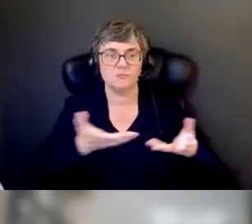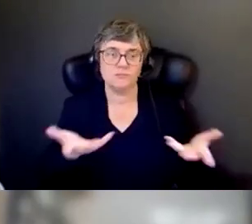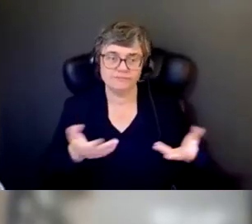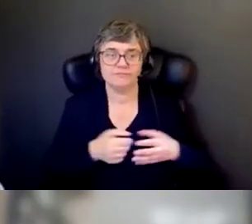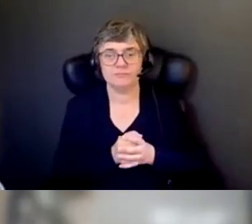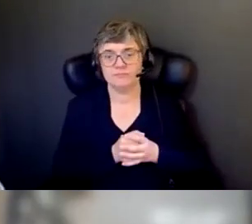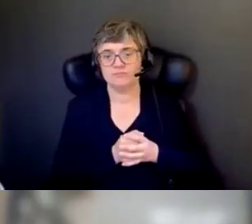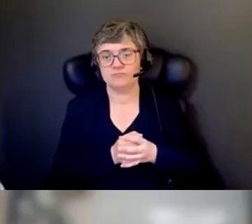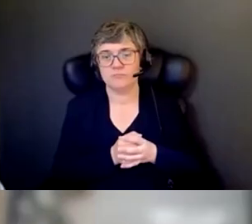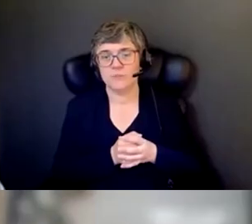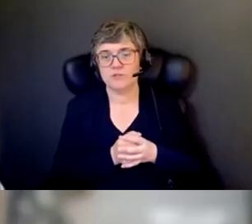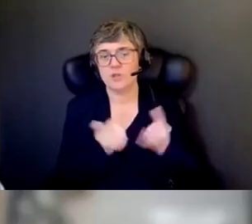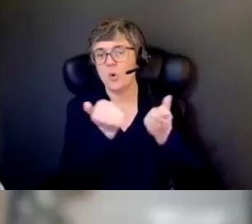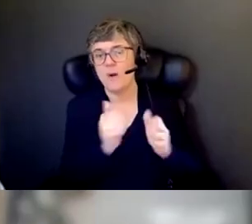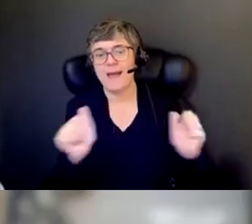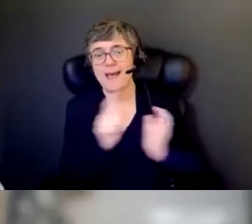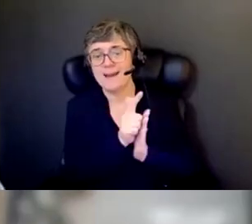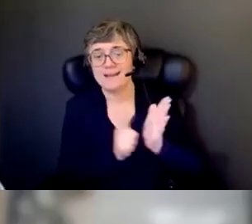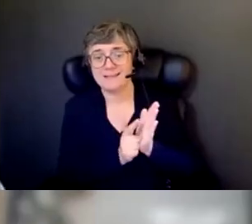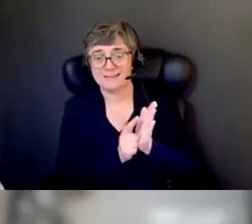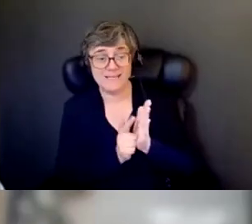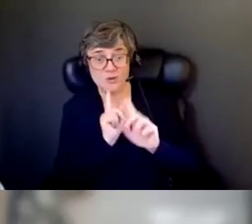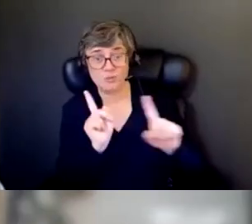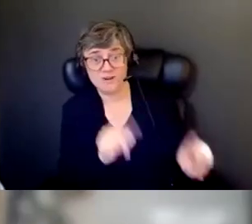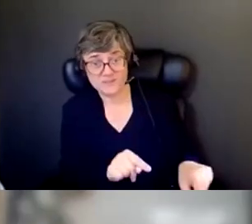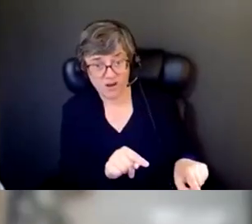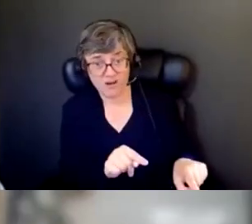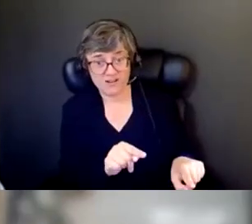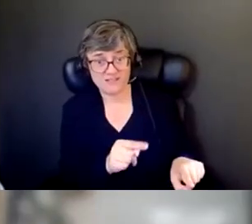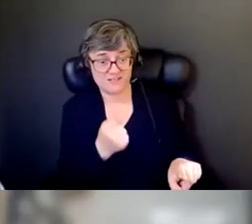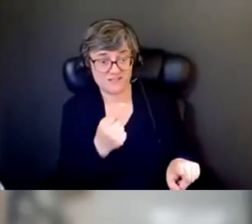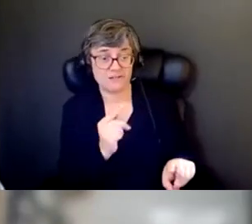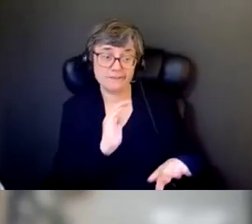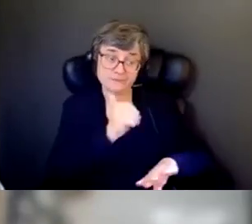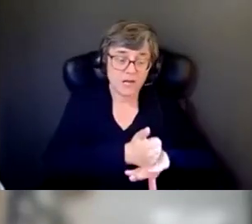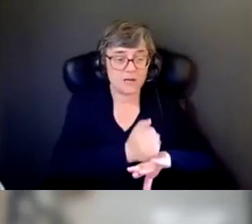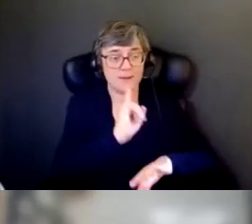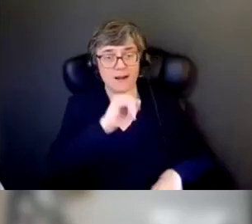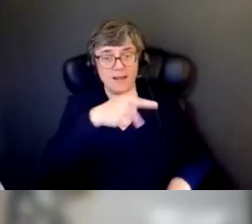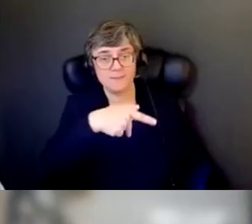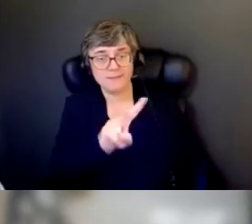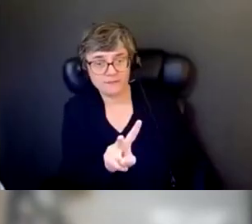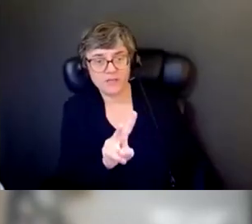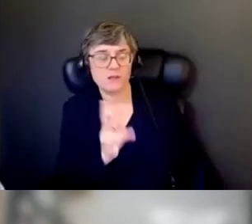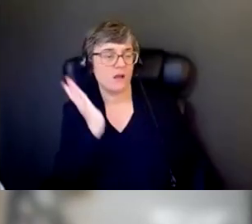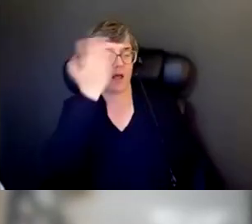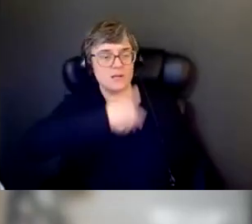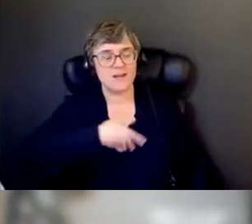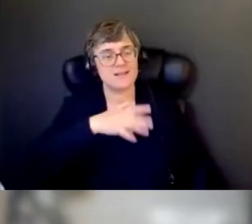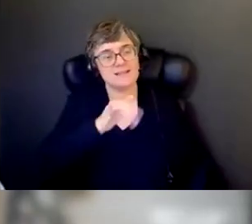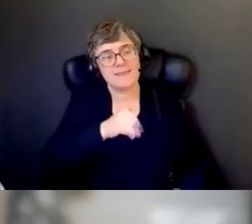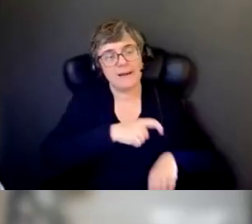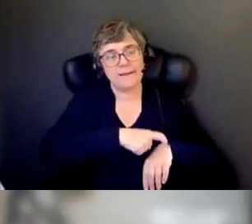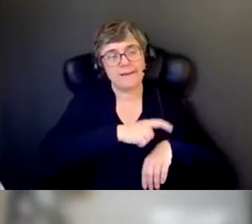miss these phases. So coercive control of older adults with intellectual disabilities is therefore not just